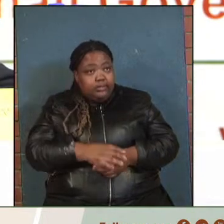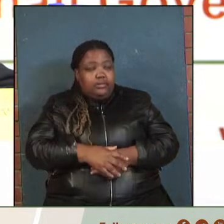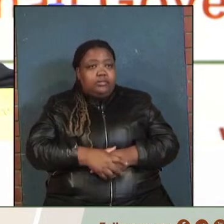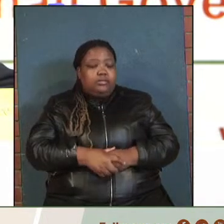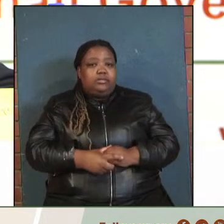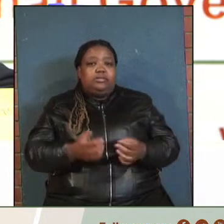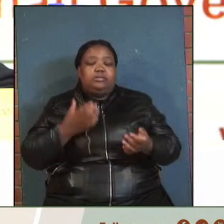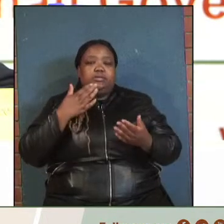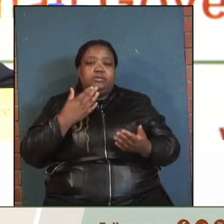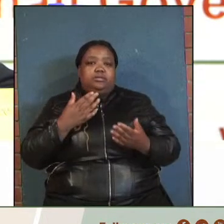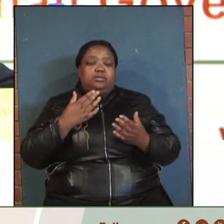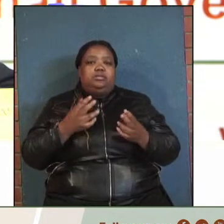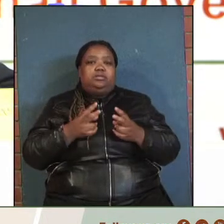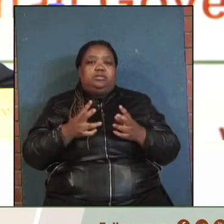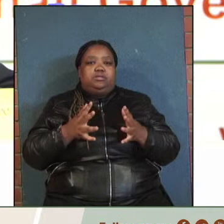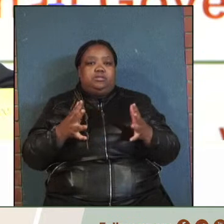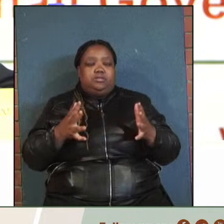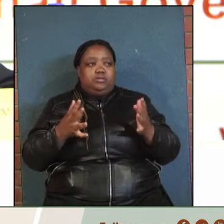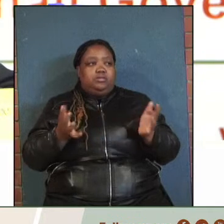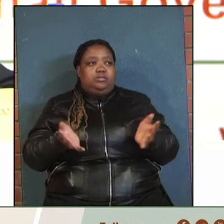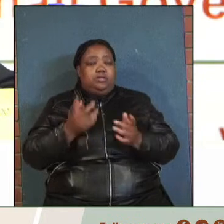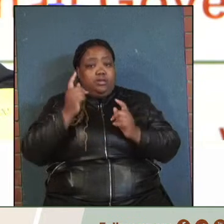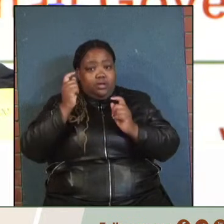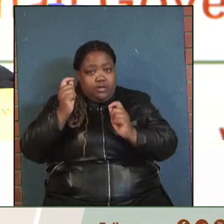Thank you very much, Honorable Member. I'd like to